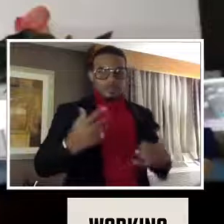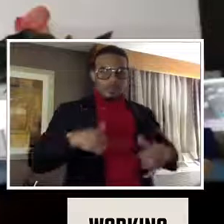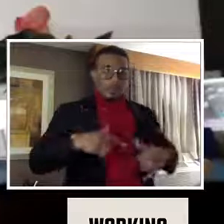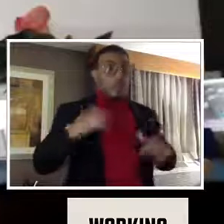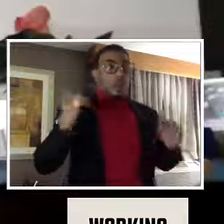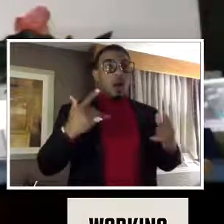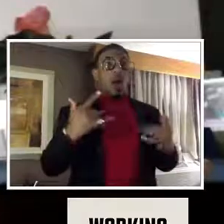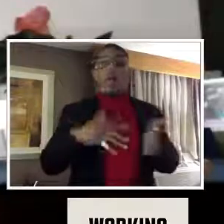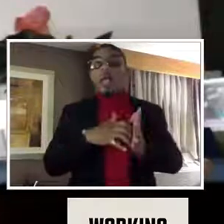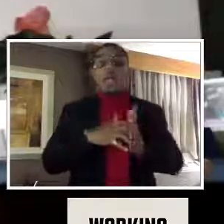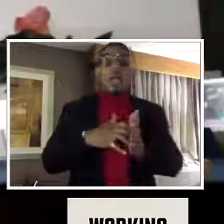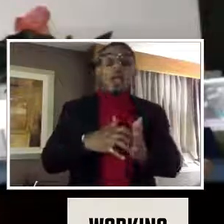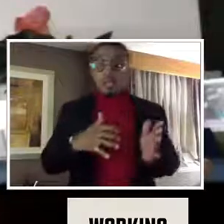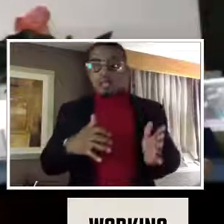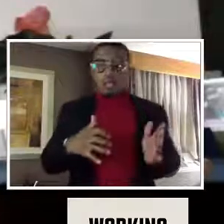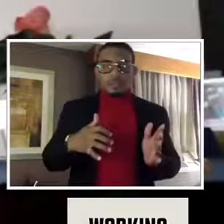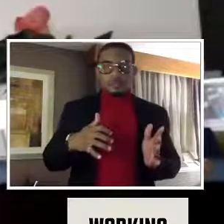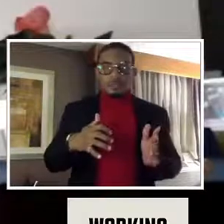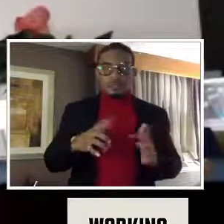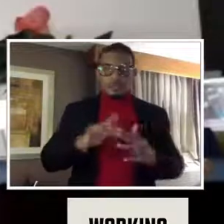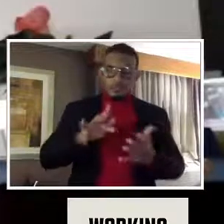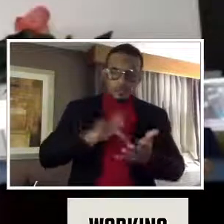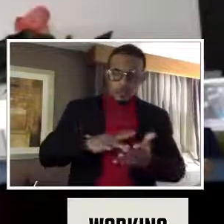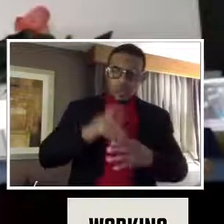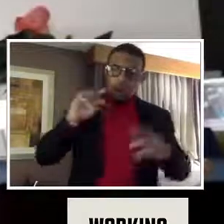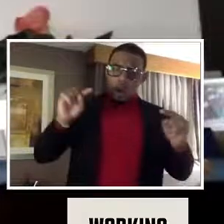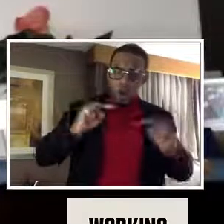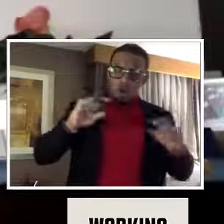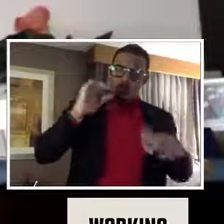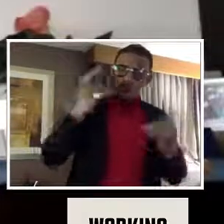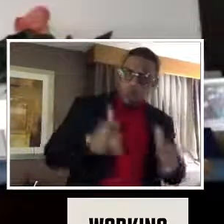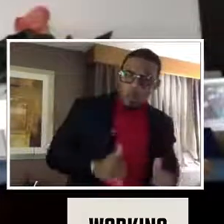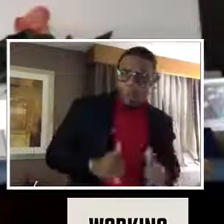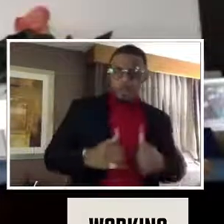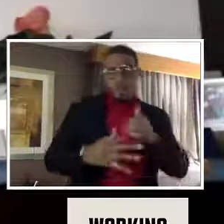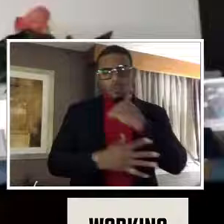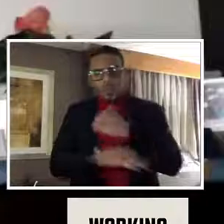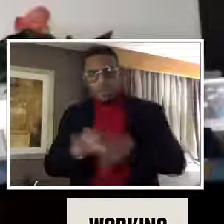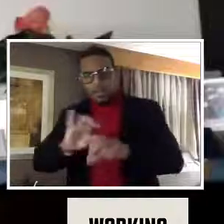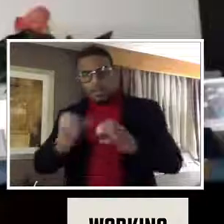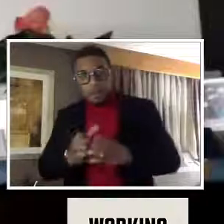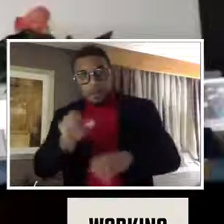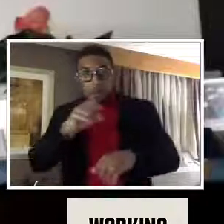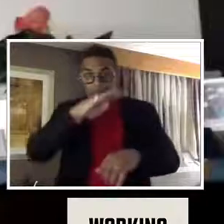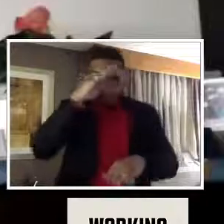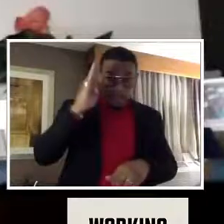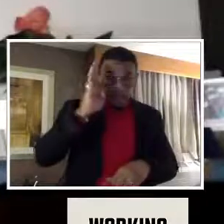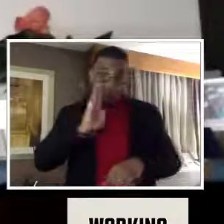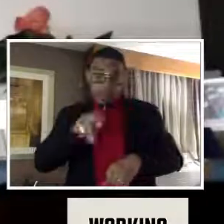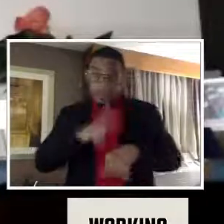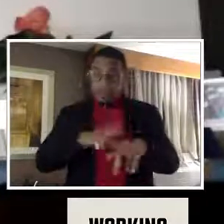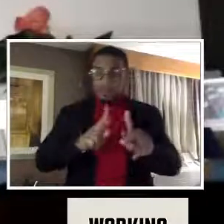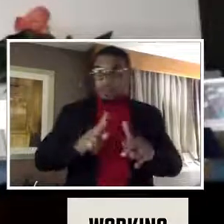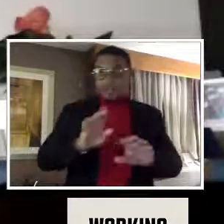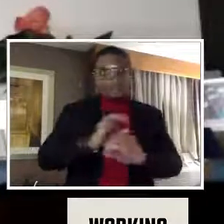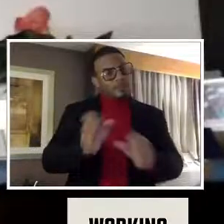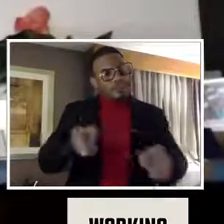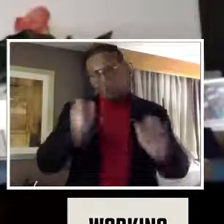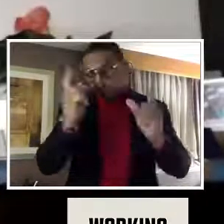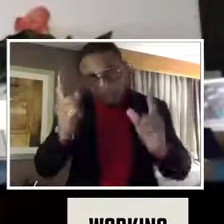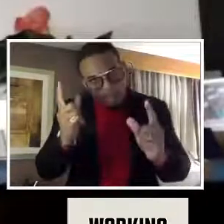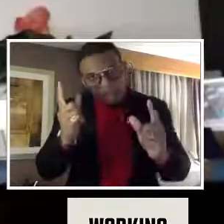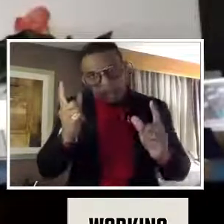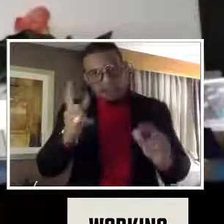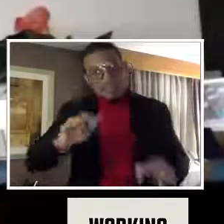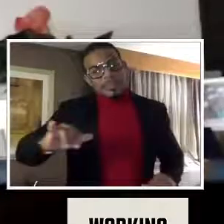make us all vulnerable and to hurt poor and working class people, Black and brown and indigenous folks. Now, it's no surprise those